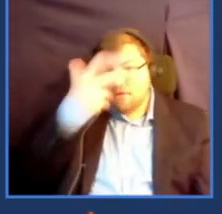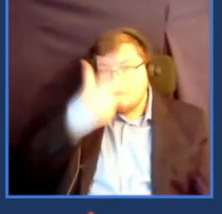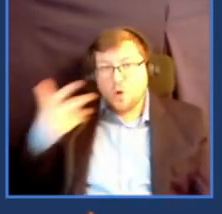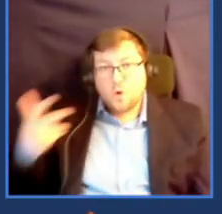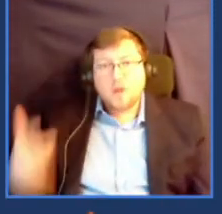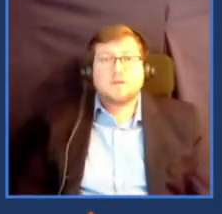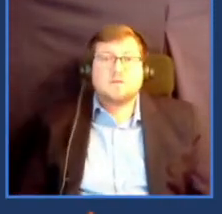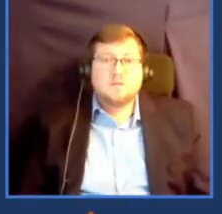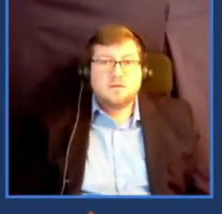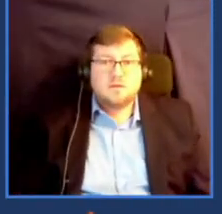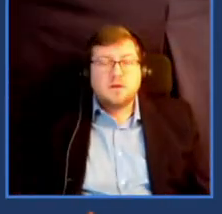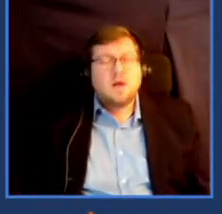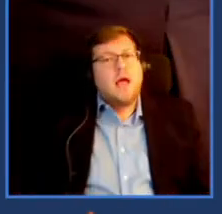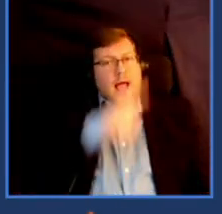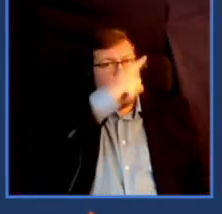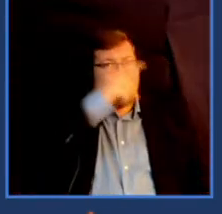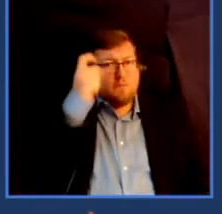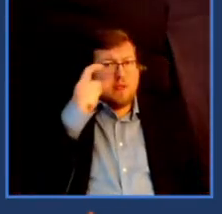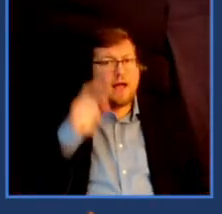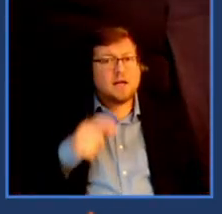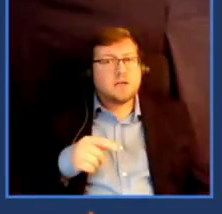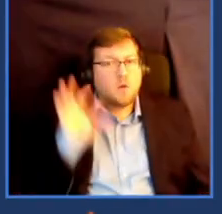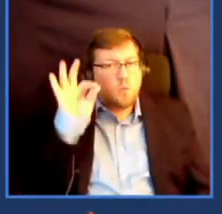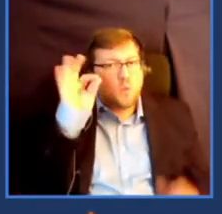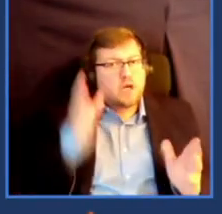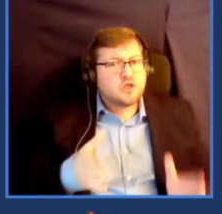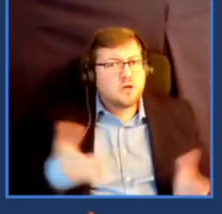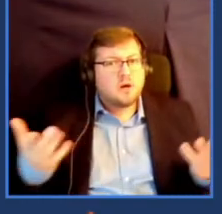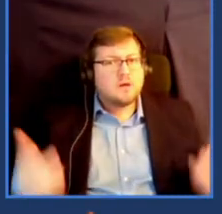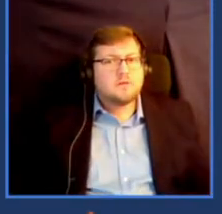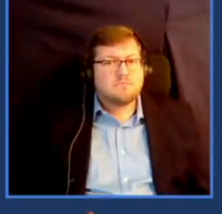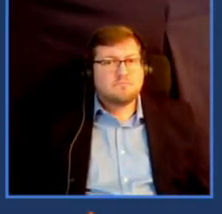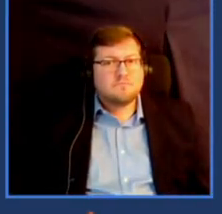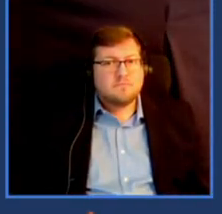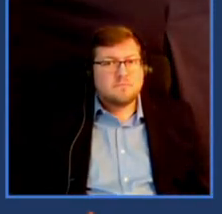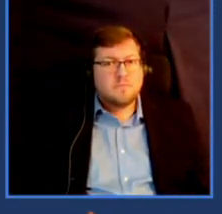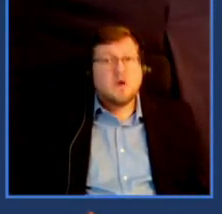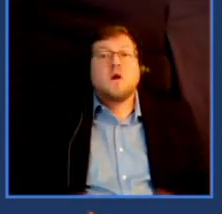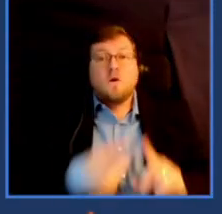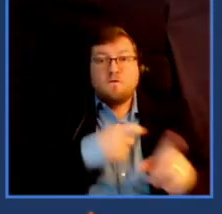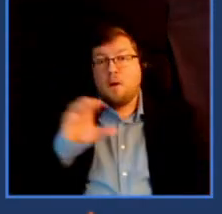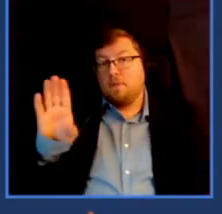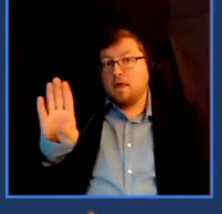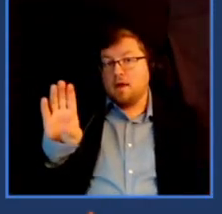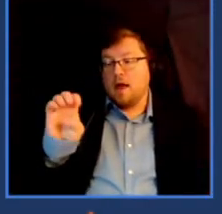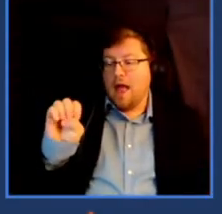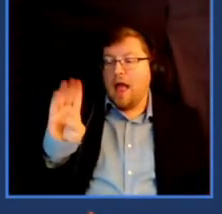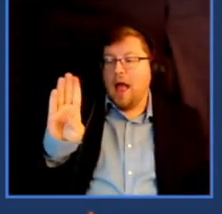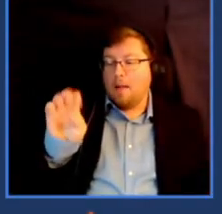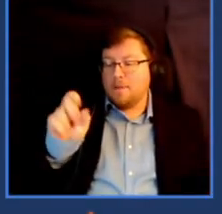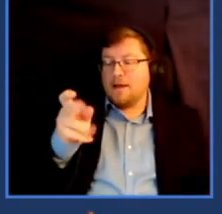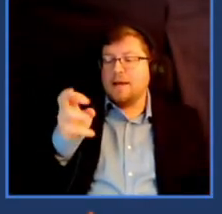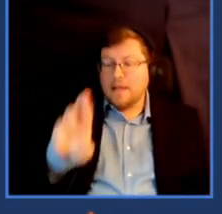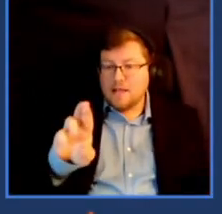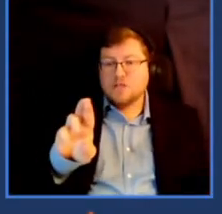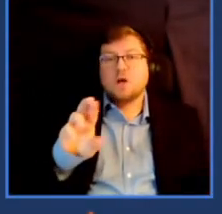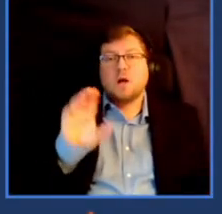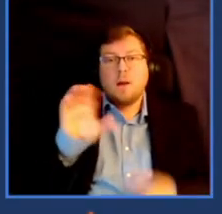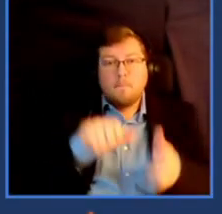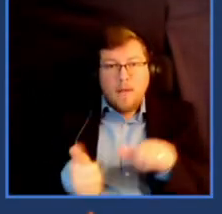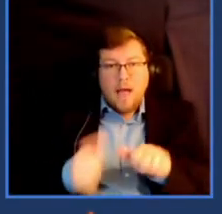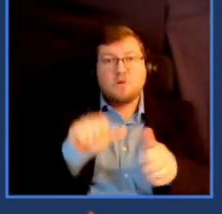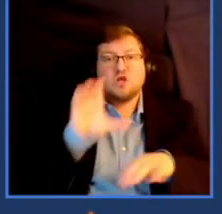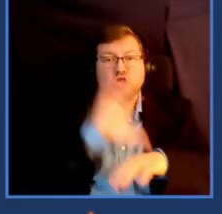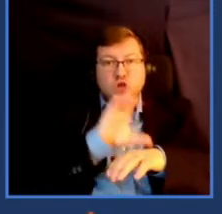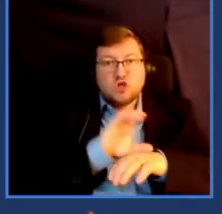and a black preacher, the pastor of Ebenezer Baptist Church, where Martin Luther King Jr. used to